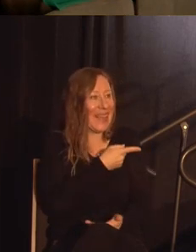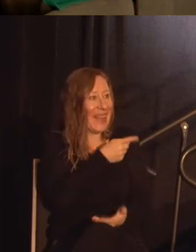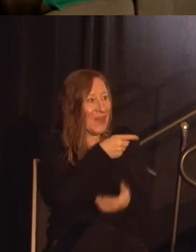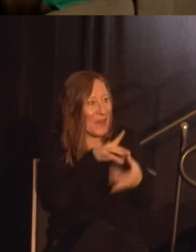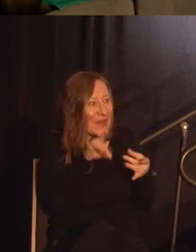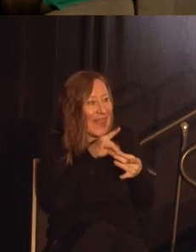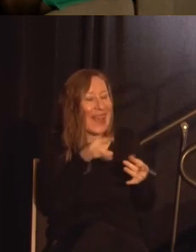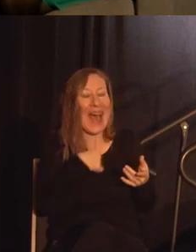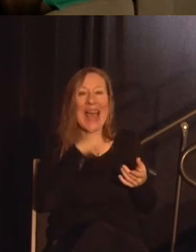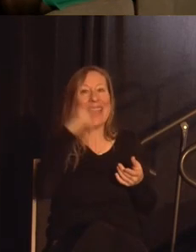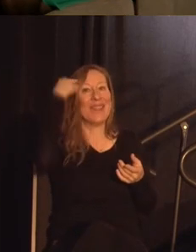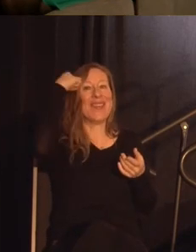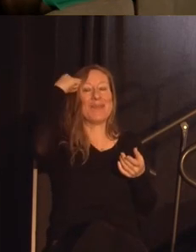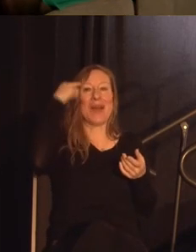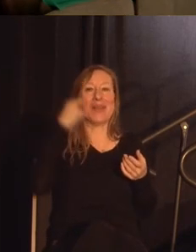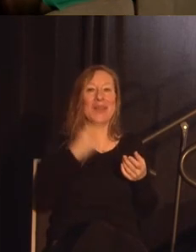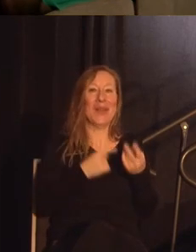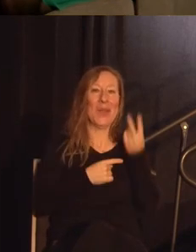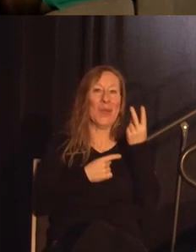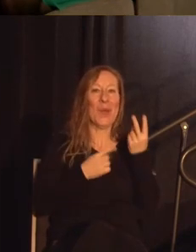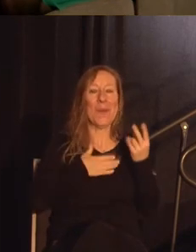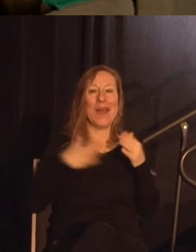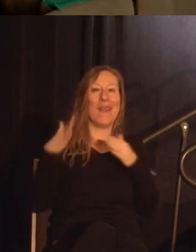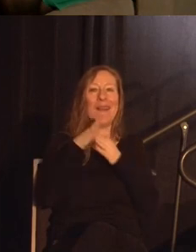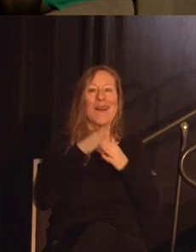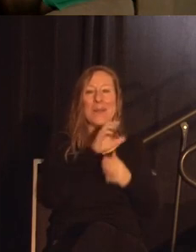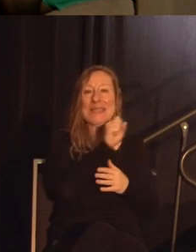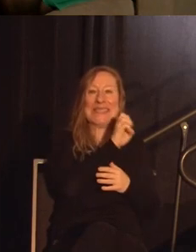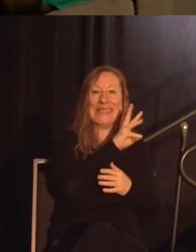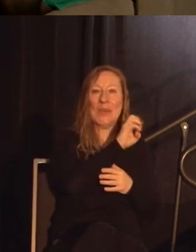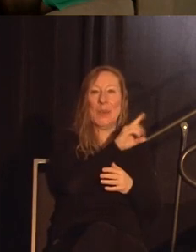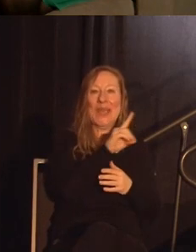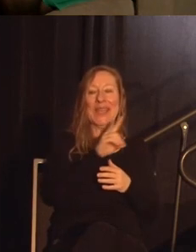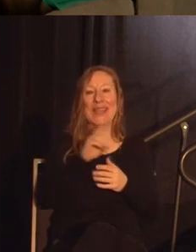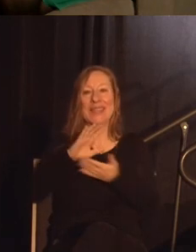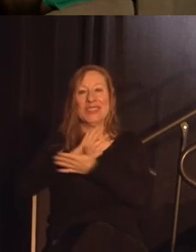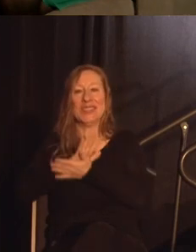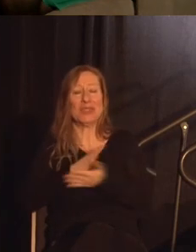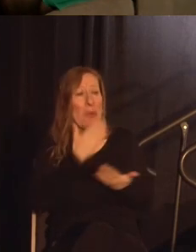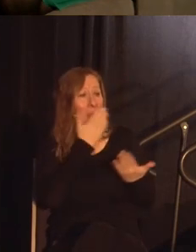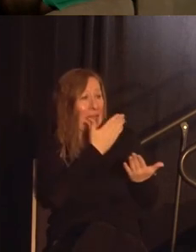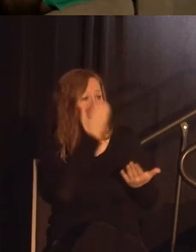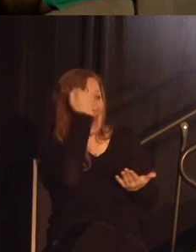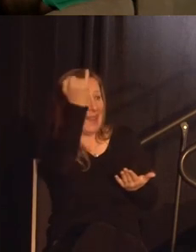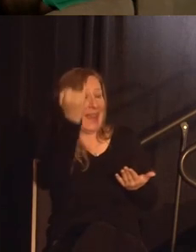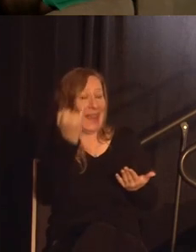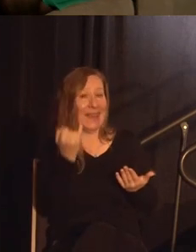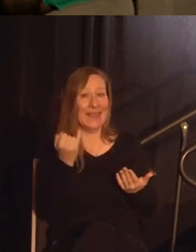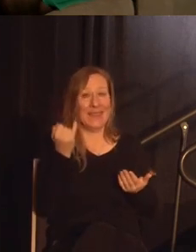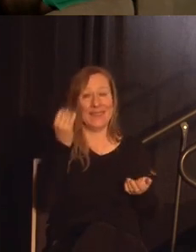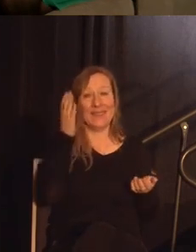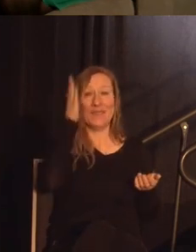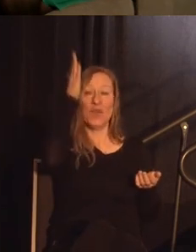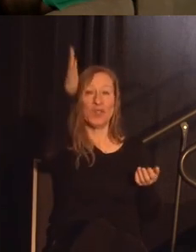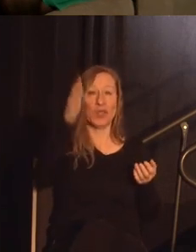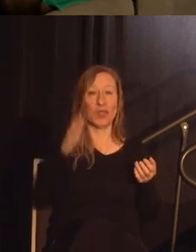2 things that were, like, my Hedgebrook time, so thank you for that future recipe.